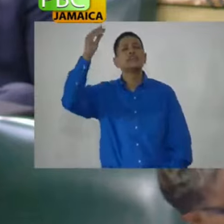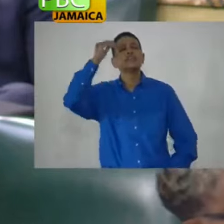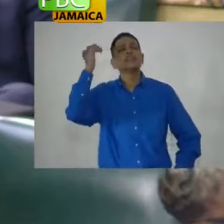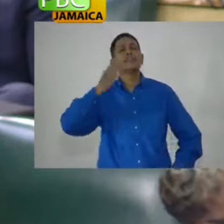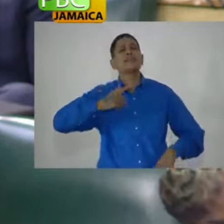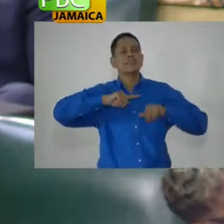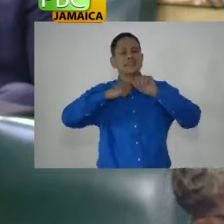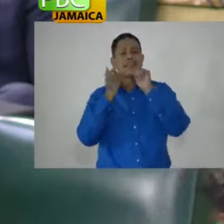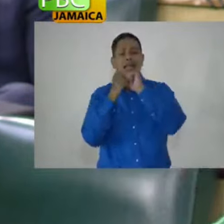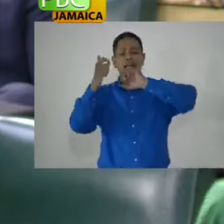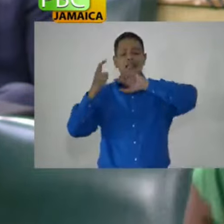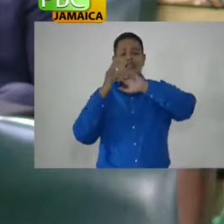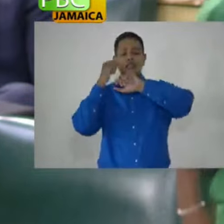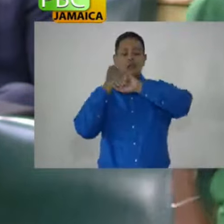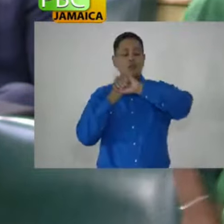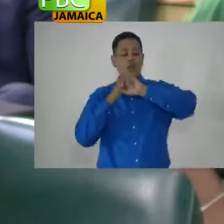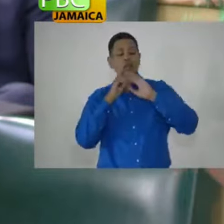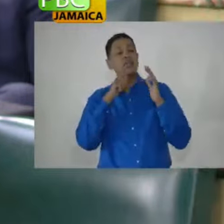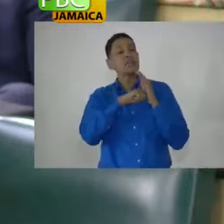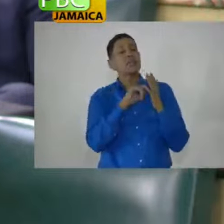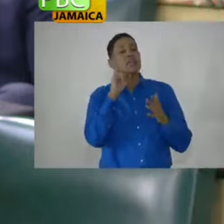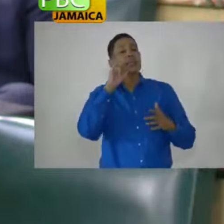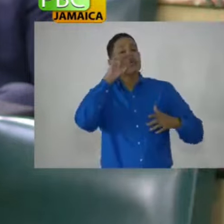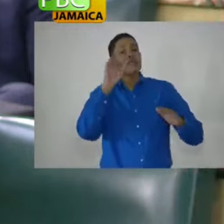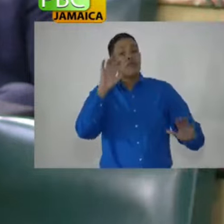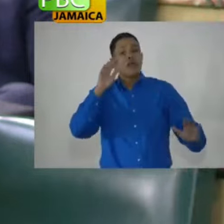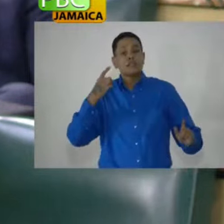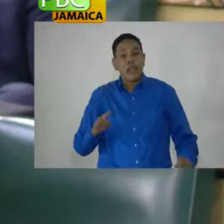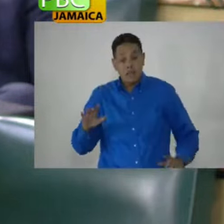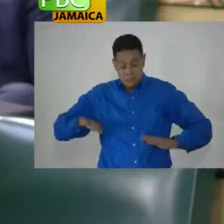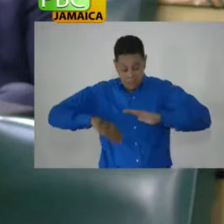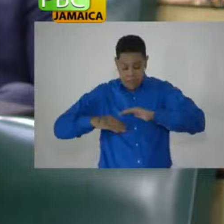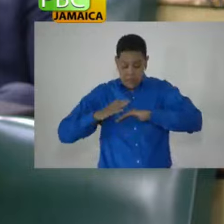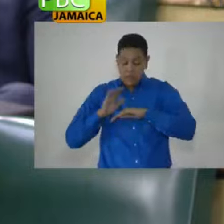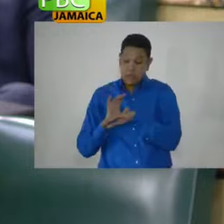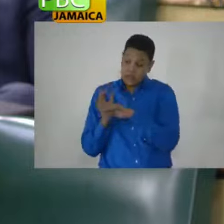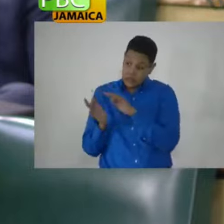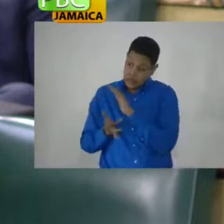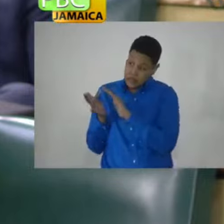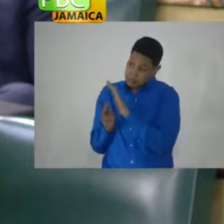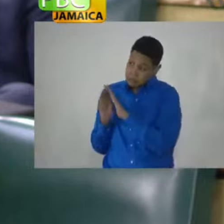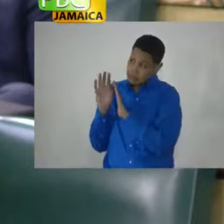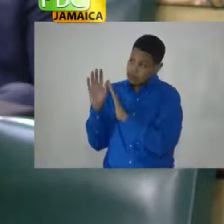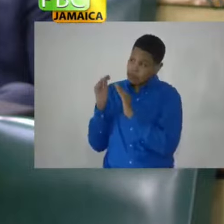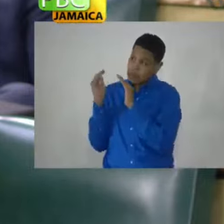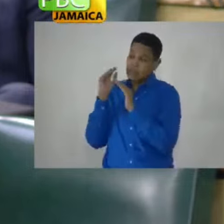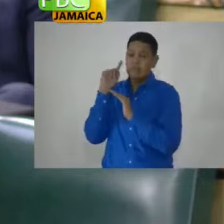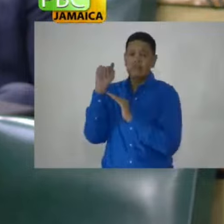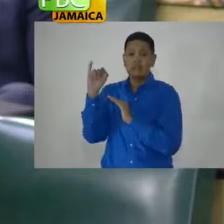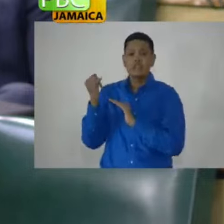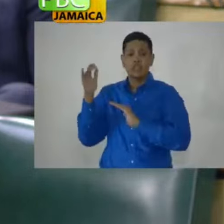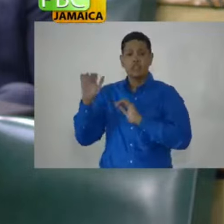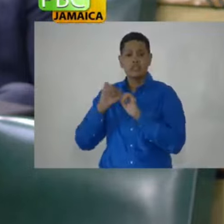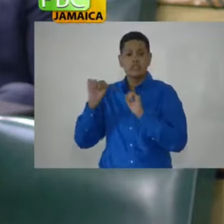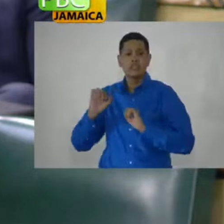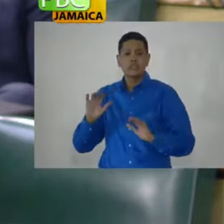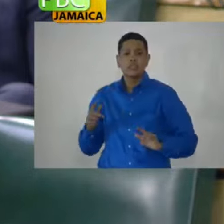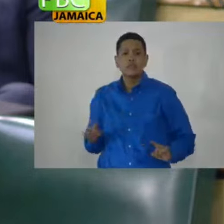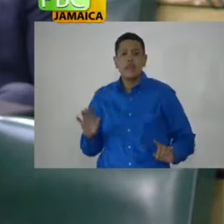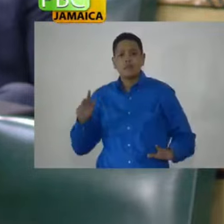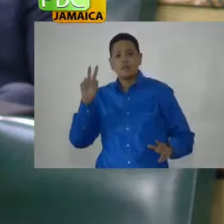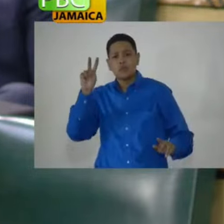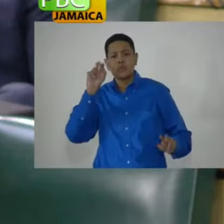with the scoping work for e-invoicing based on the digital maturity level of the TAJ system. As